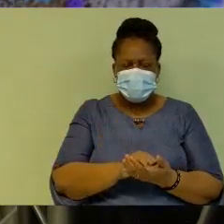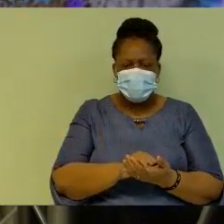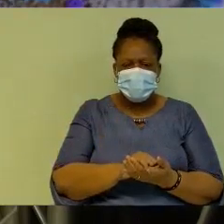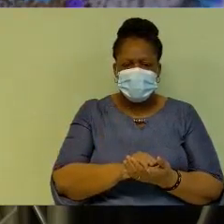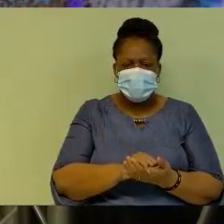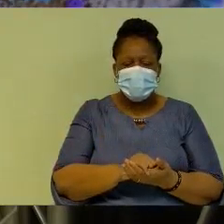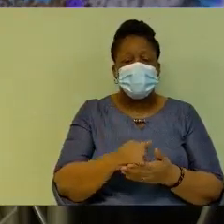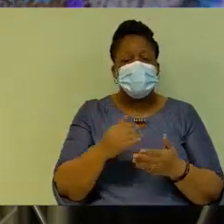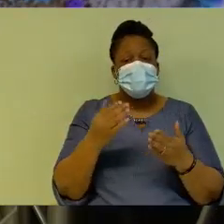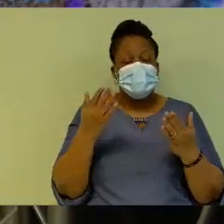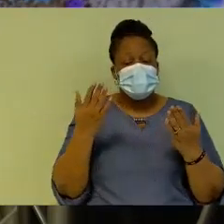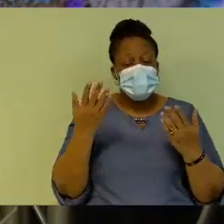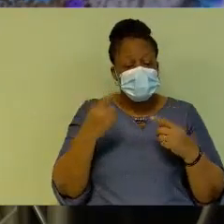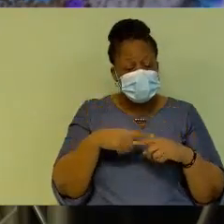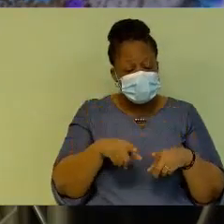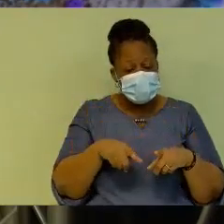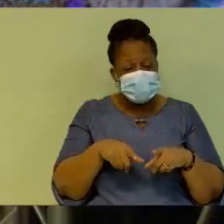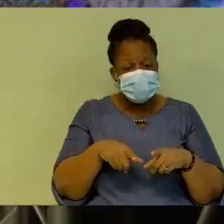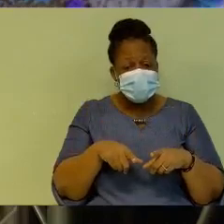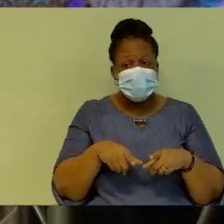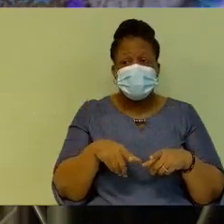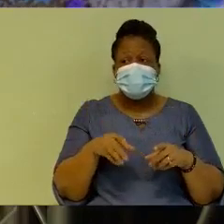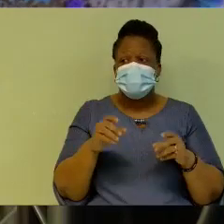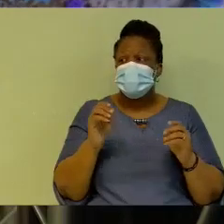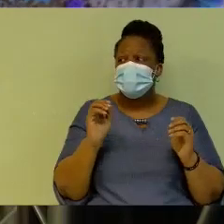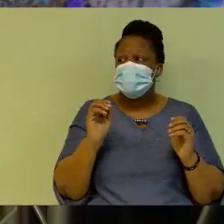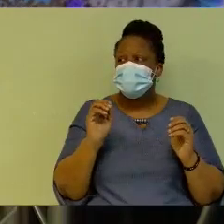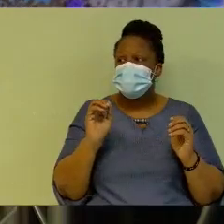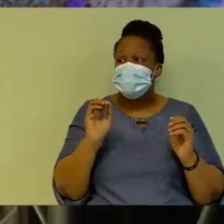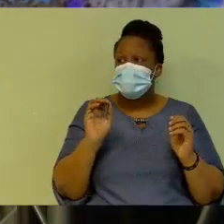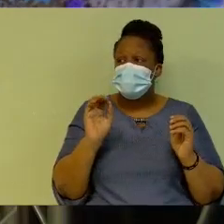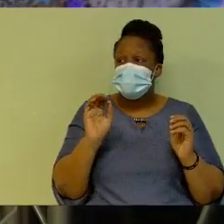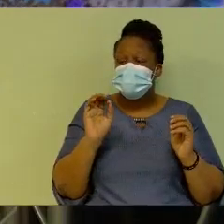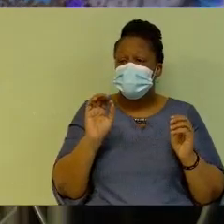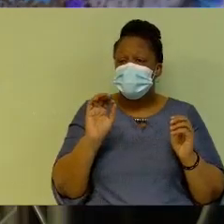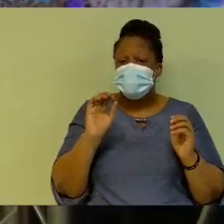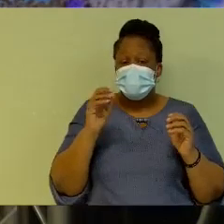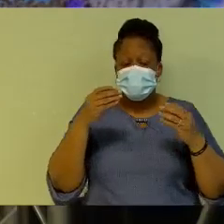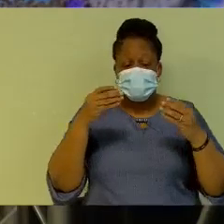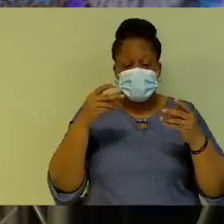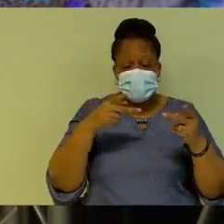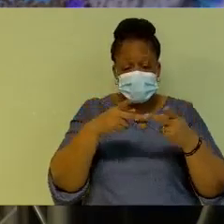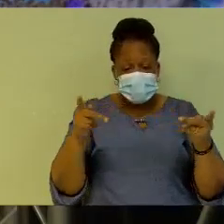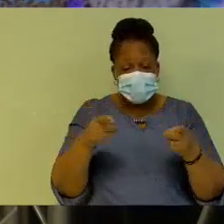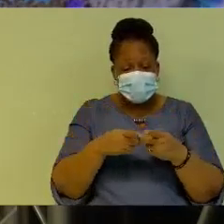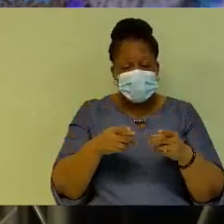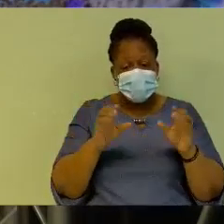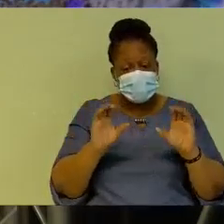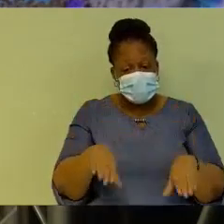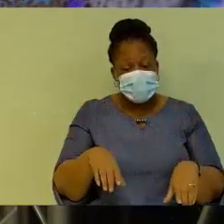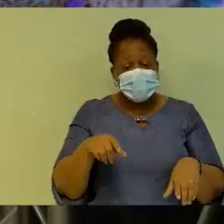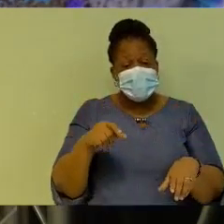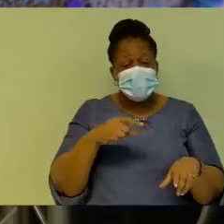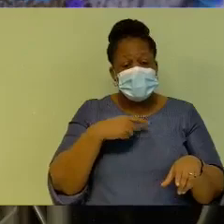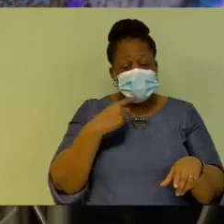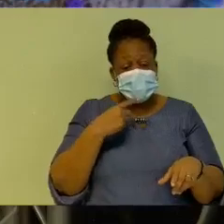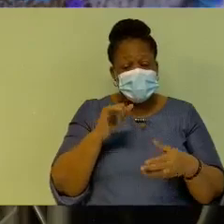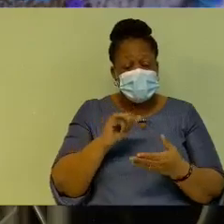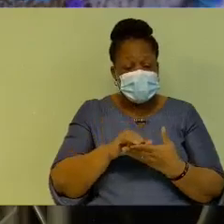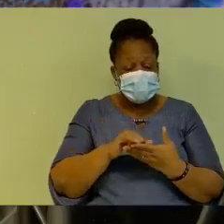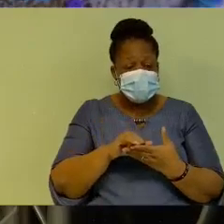mindful that an establishment has the right to set policies for themselves if necessary. I can